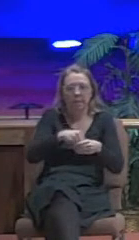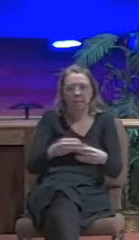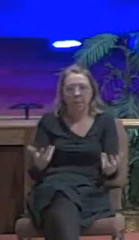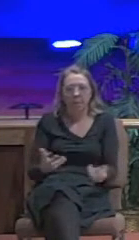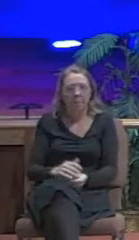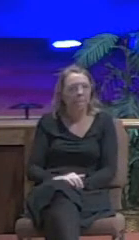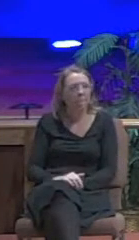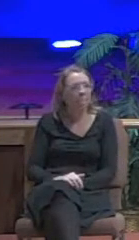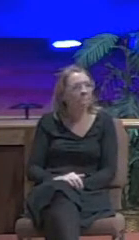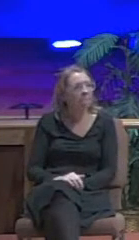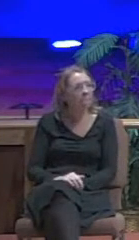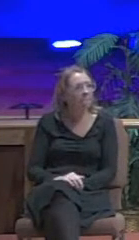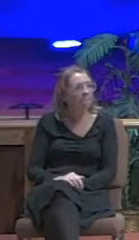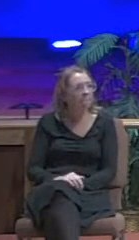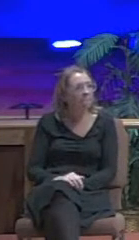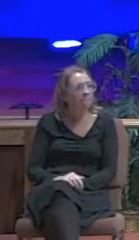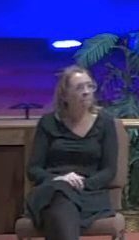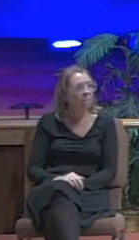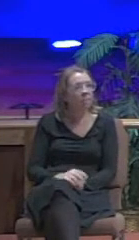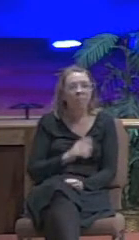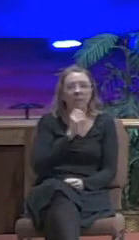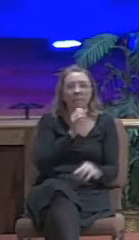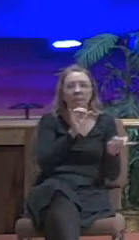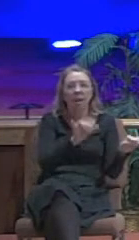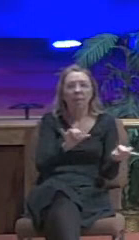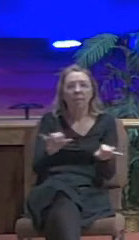It's not all the same. How many know everybody's toolbox is different?